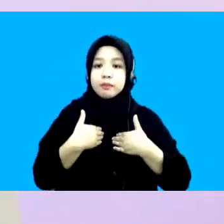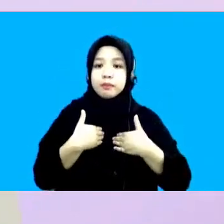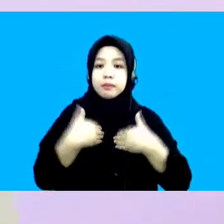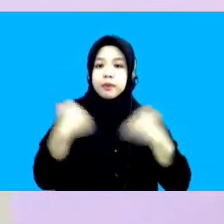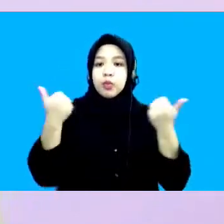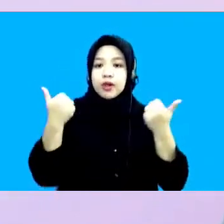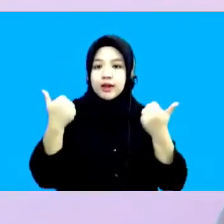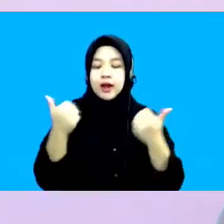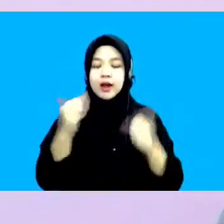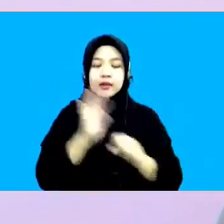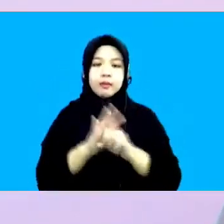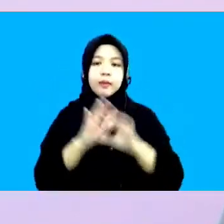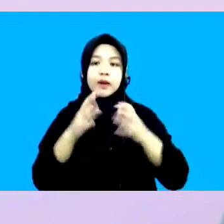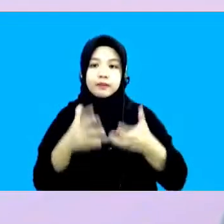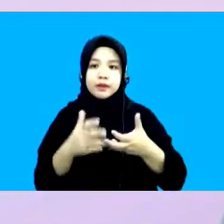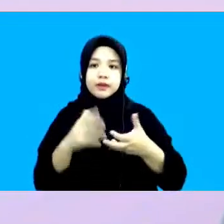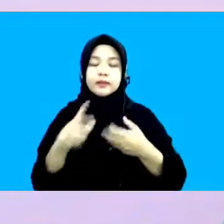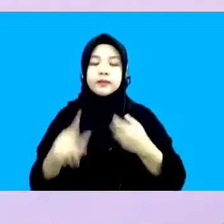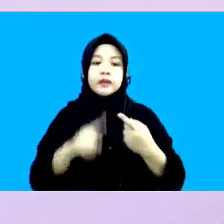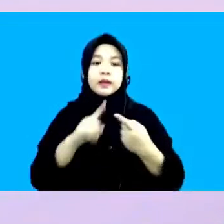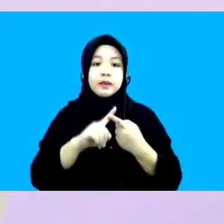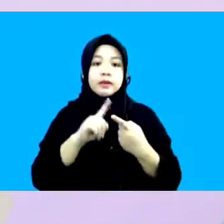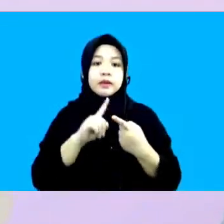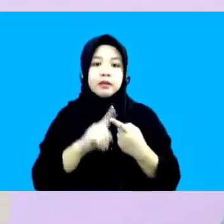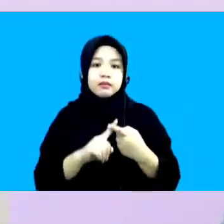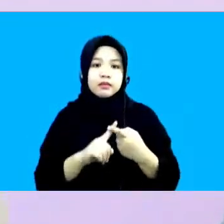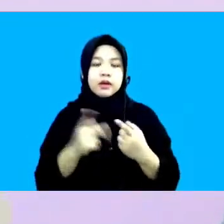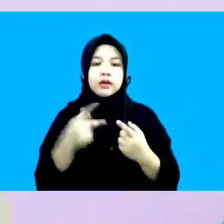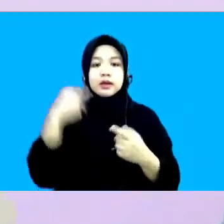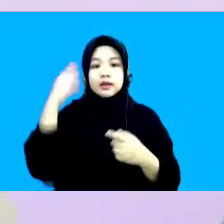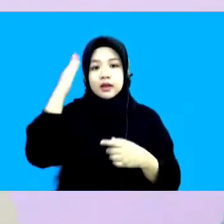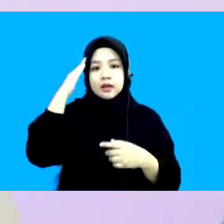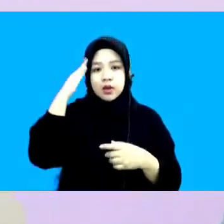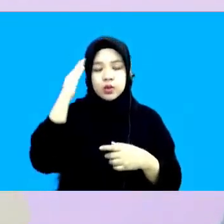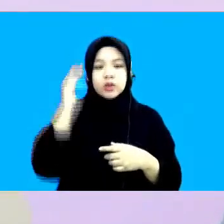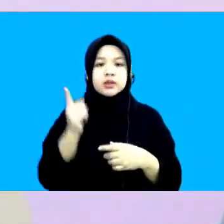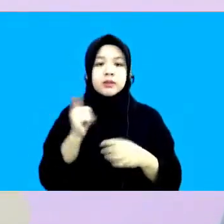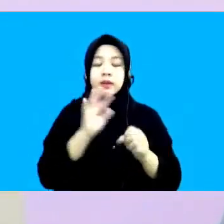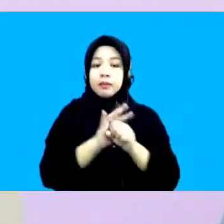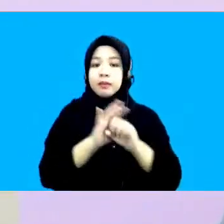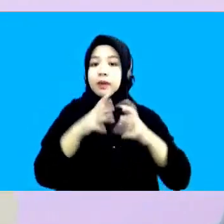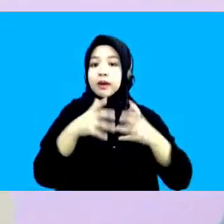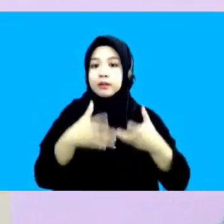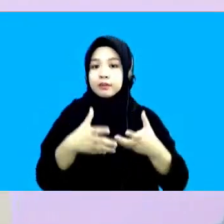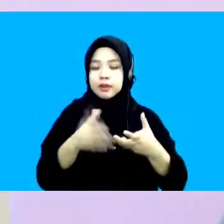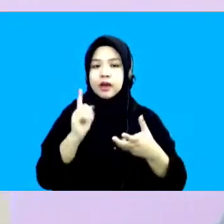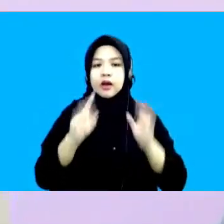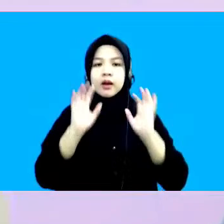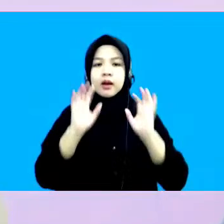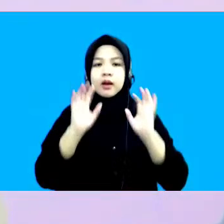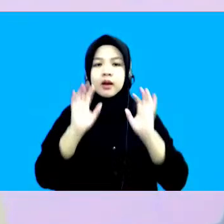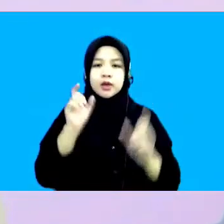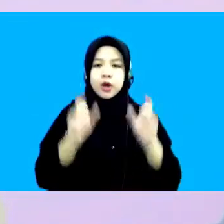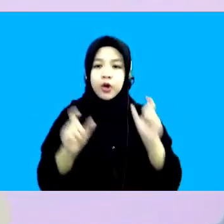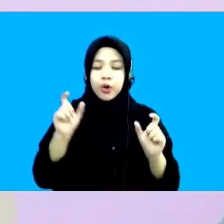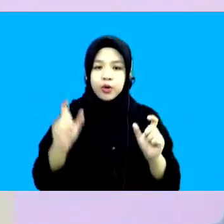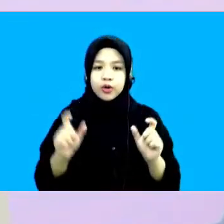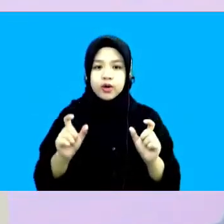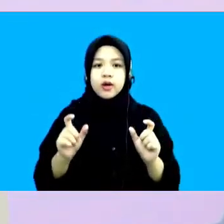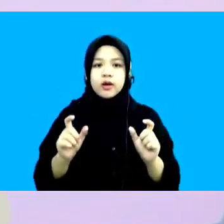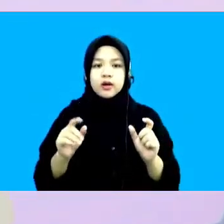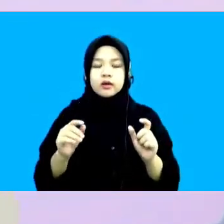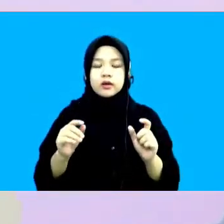Combining those is what affects poverty. I call this measurement as leadership because if the measure's out there and we all see it, we all work